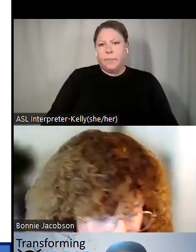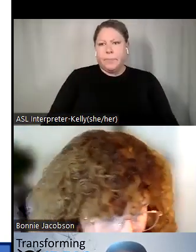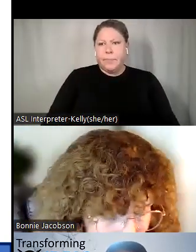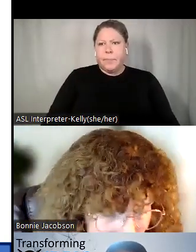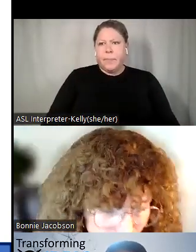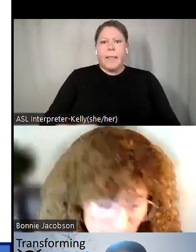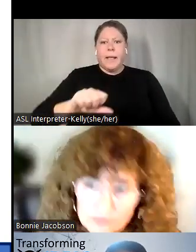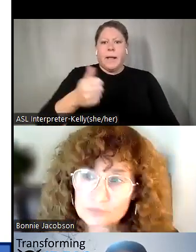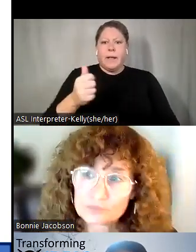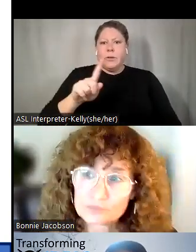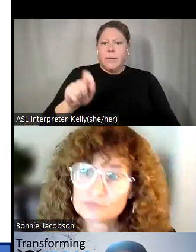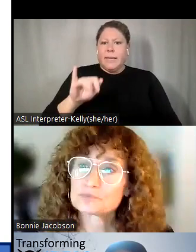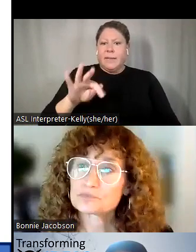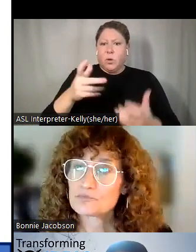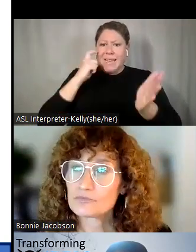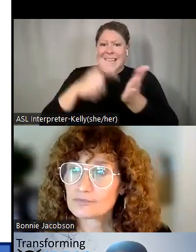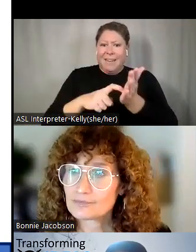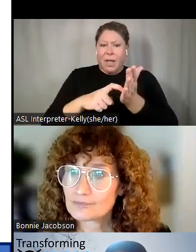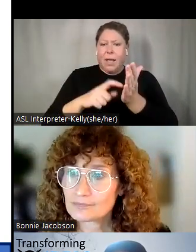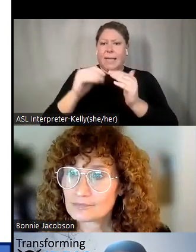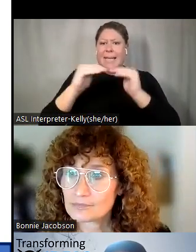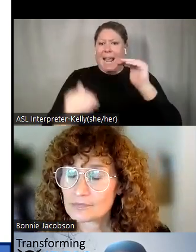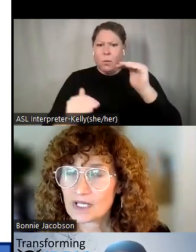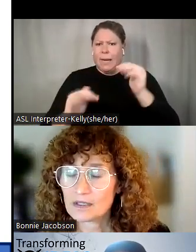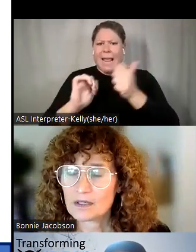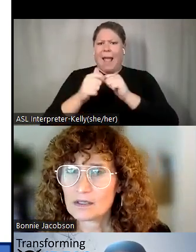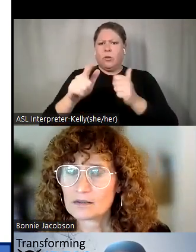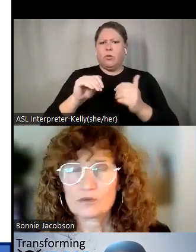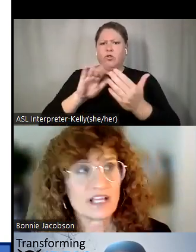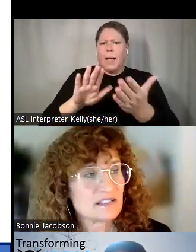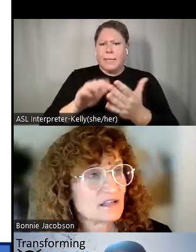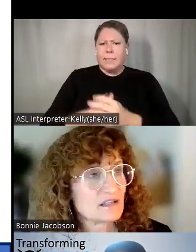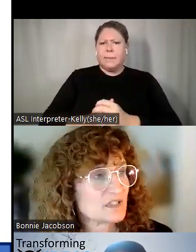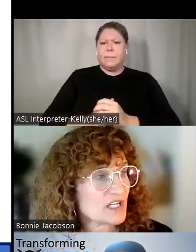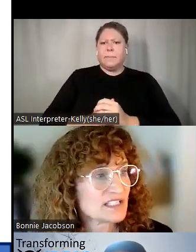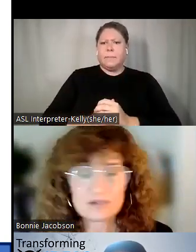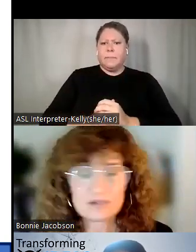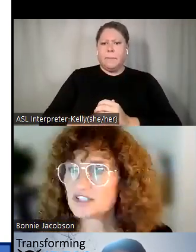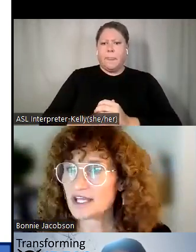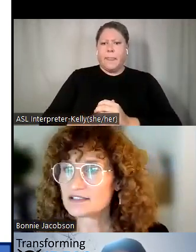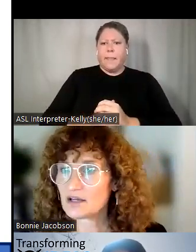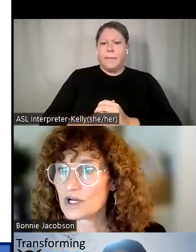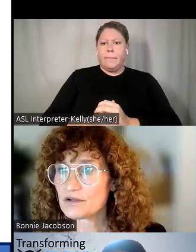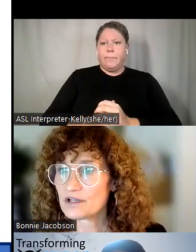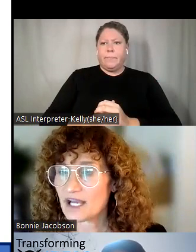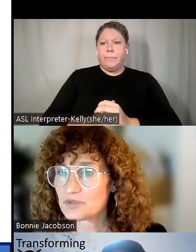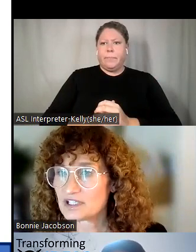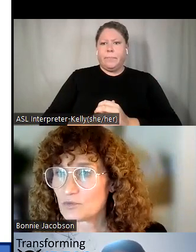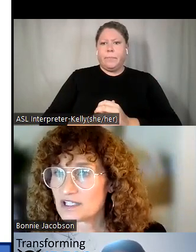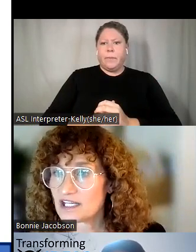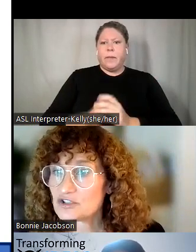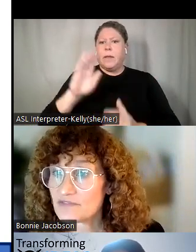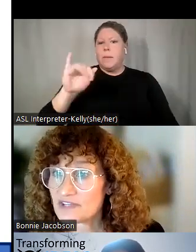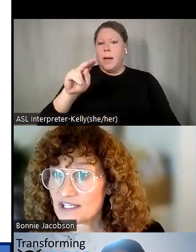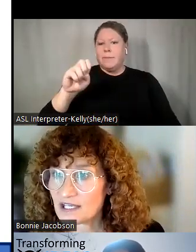identify inequities, what do you do to address them? Oh, that's a tough question. I guess it would depend on where they're happening and what